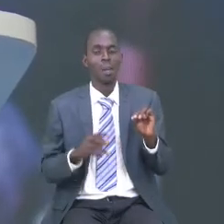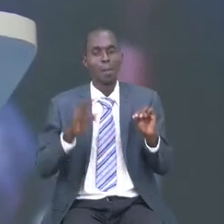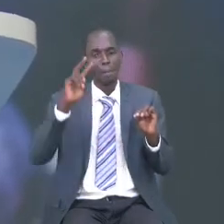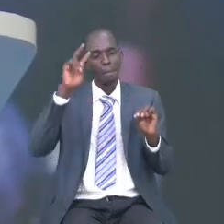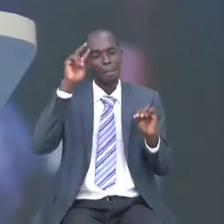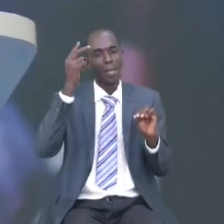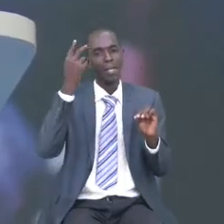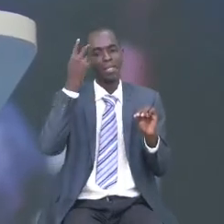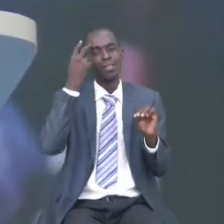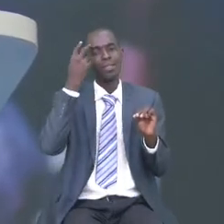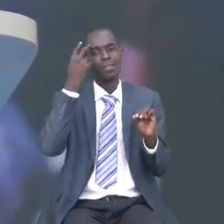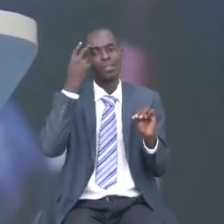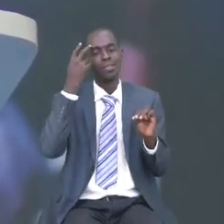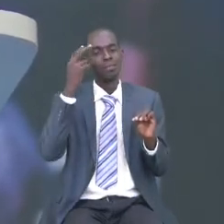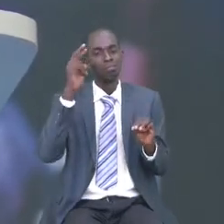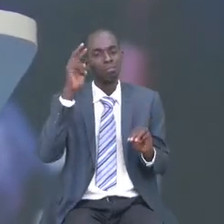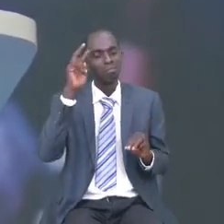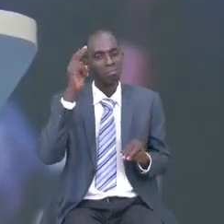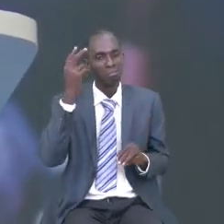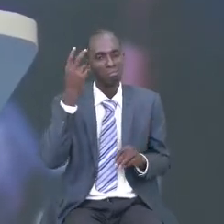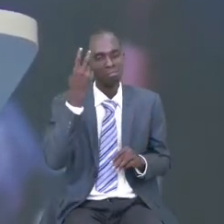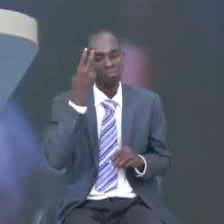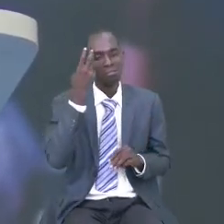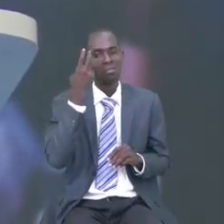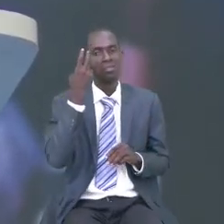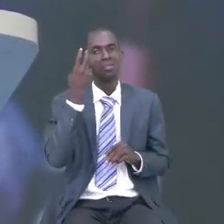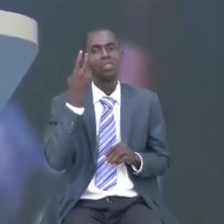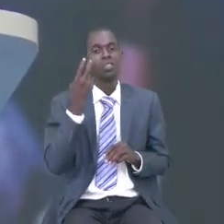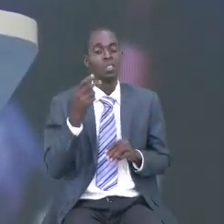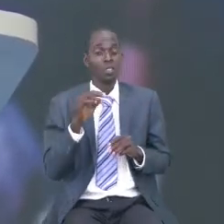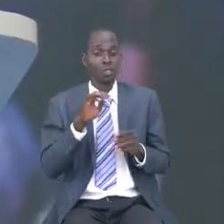misunderstanding, mistreatment, he